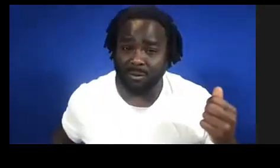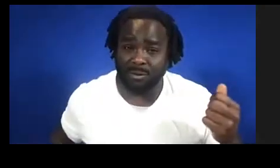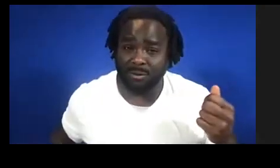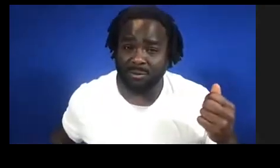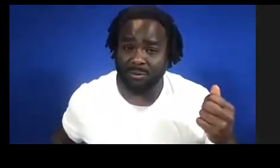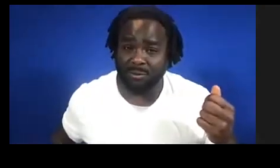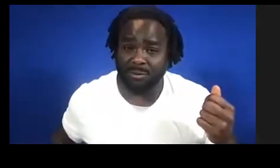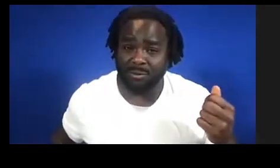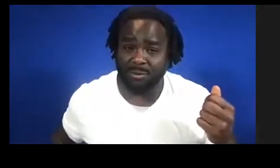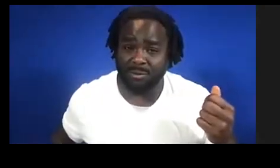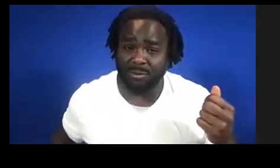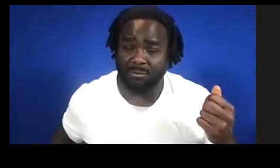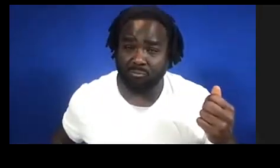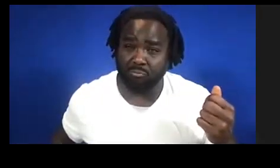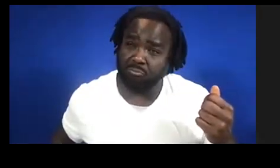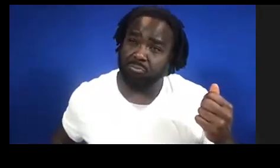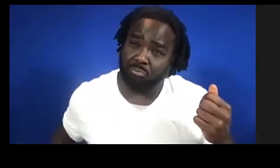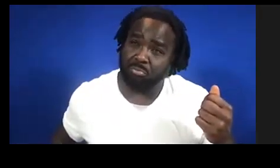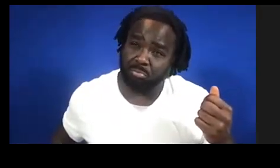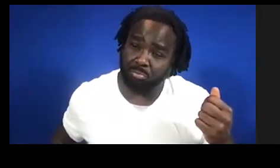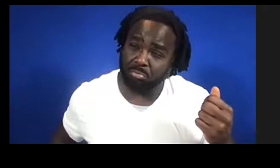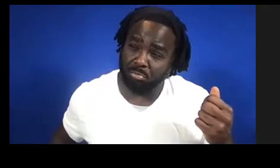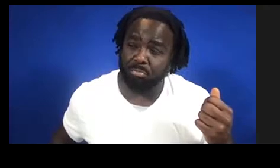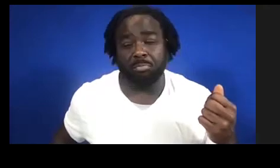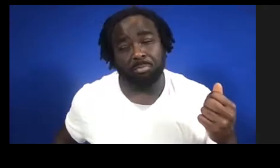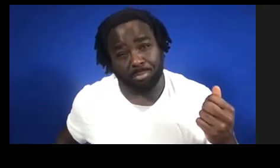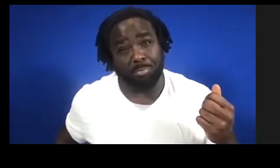And you know, black folks don't survive in horror movies.